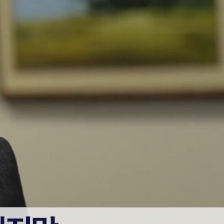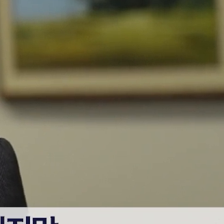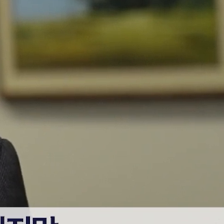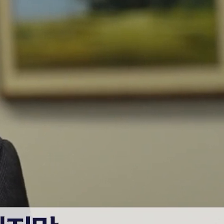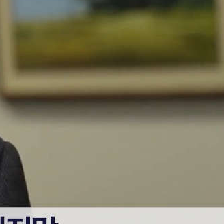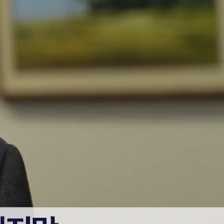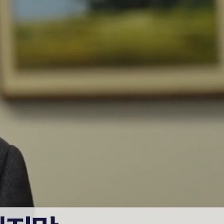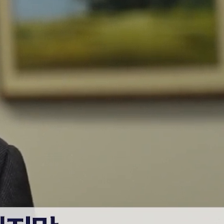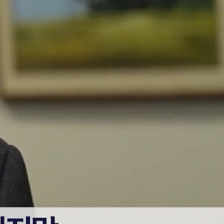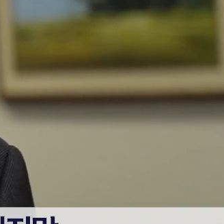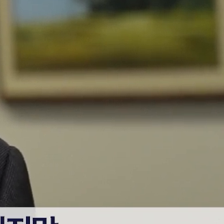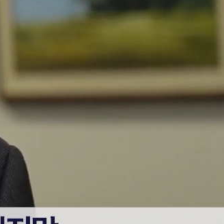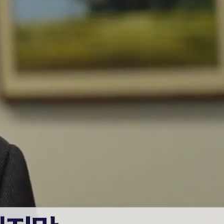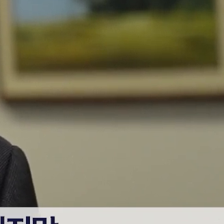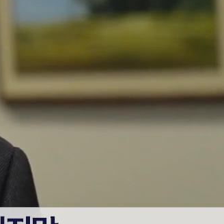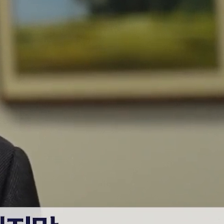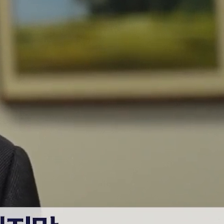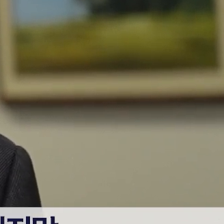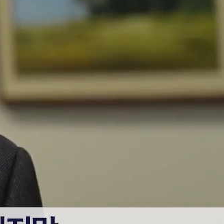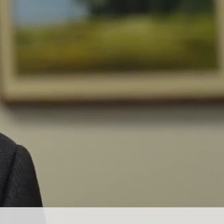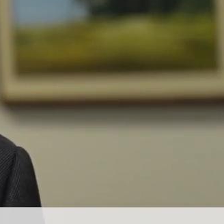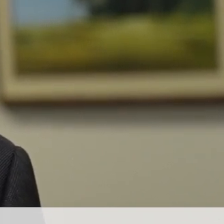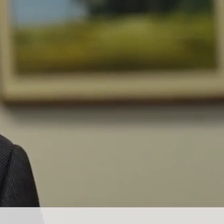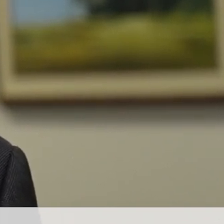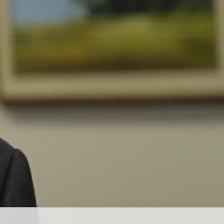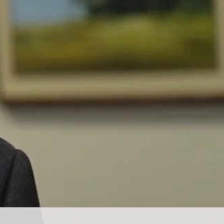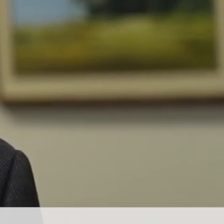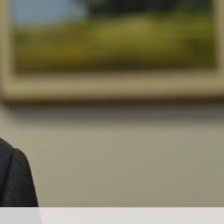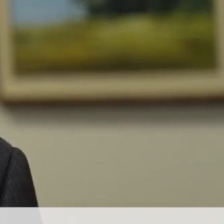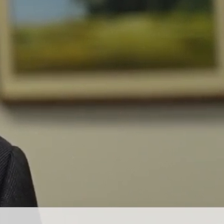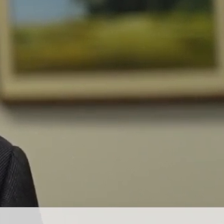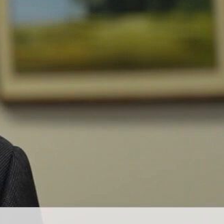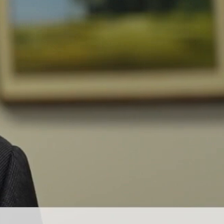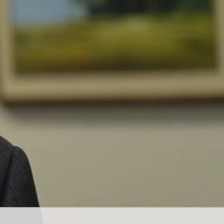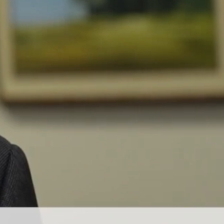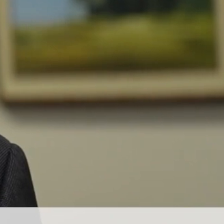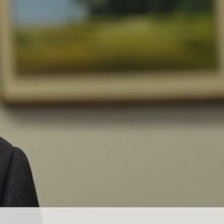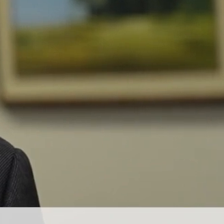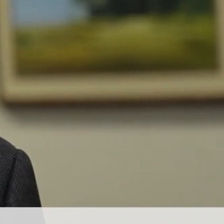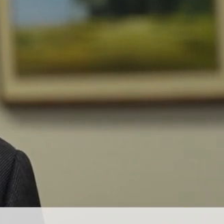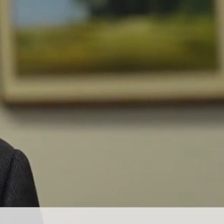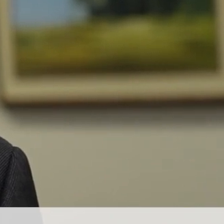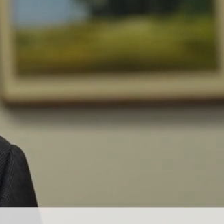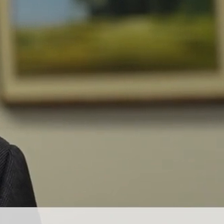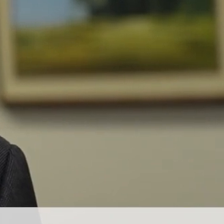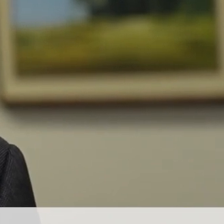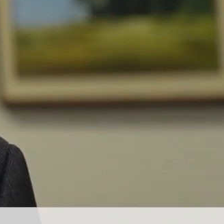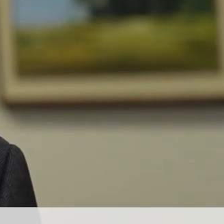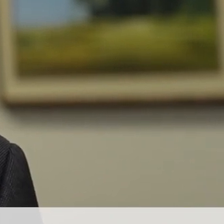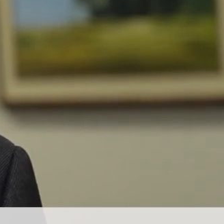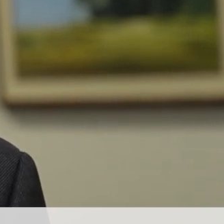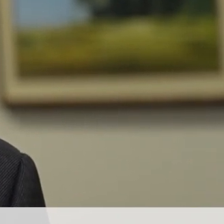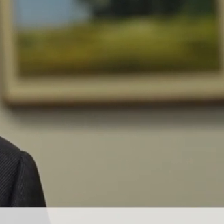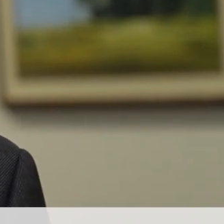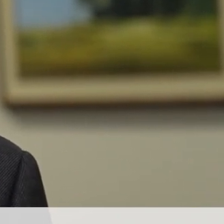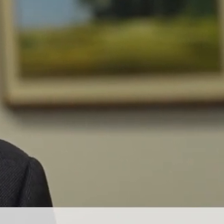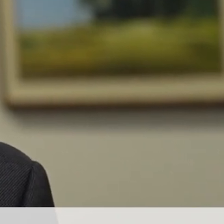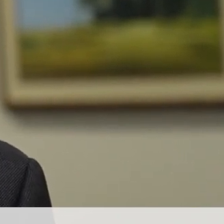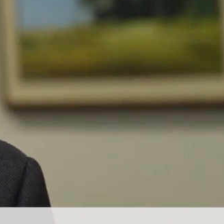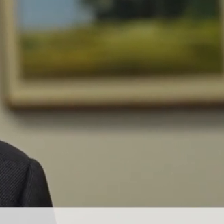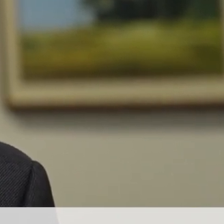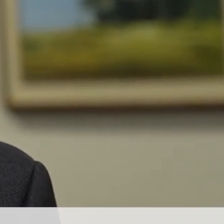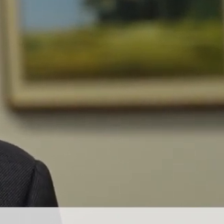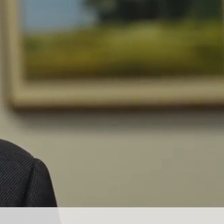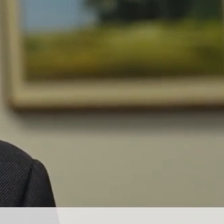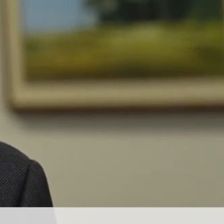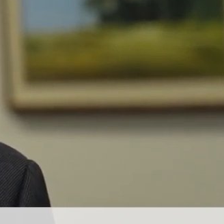what we're doing is amazing and earth-shattering, and we are building the largest complex in the Americas. But look, we have a lot we can learn